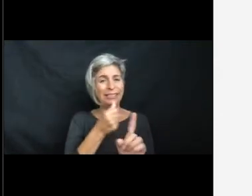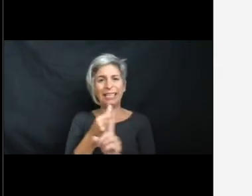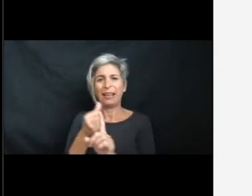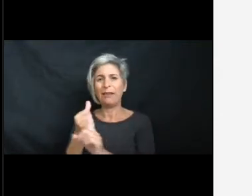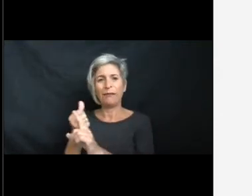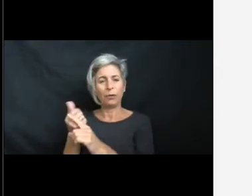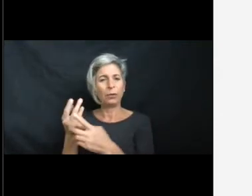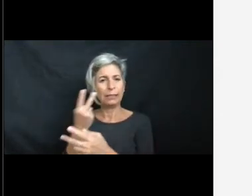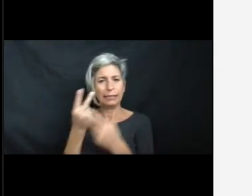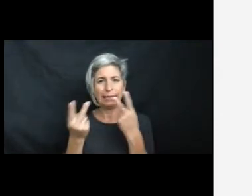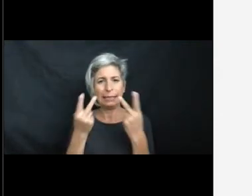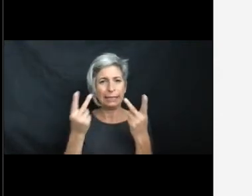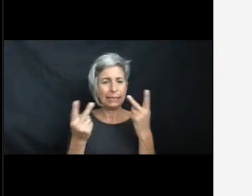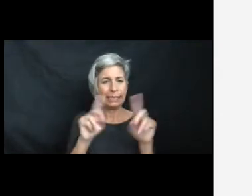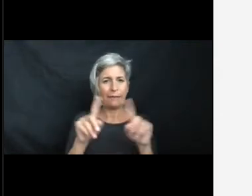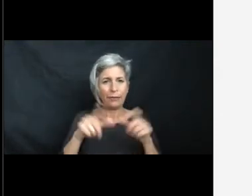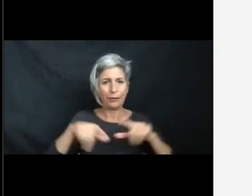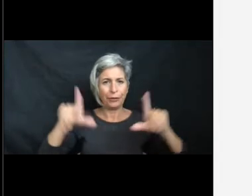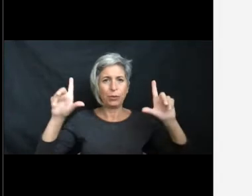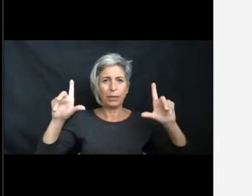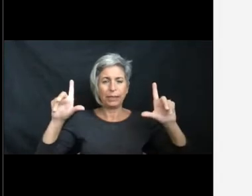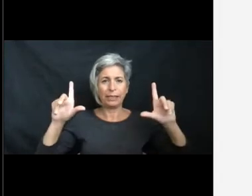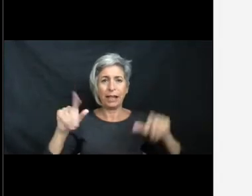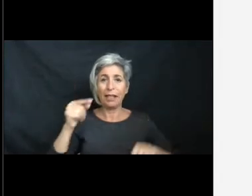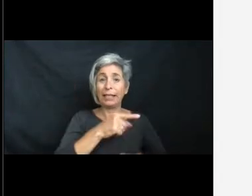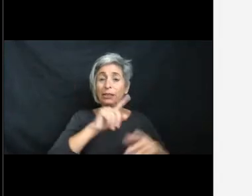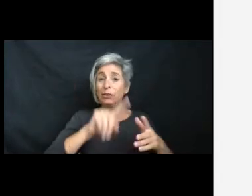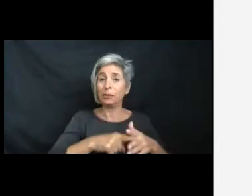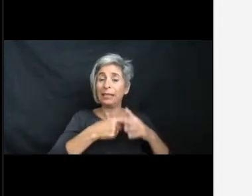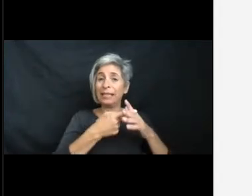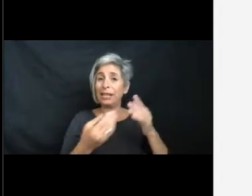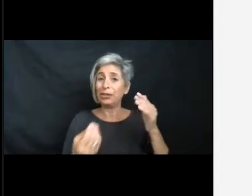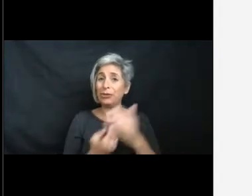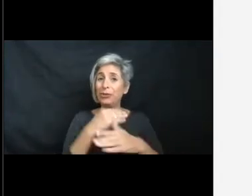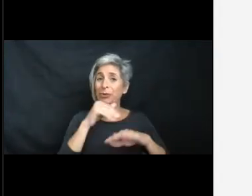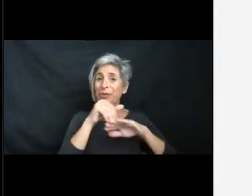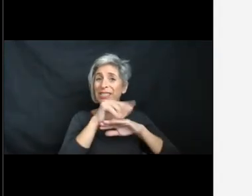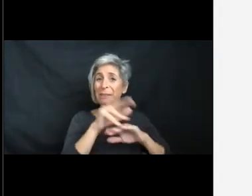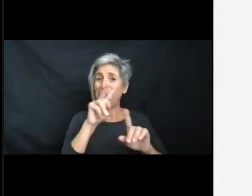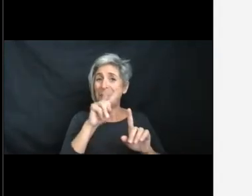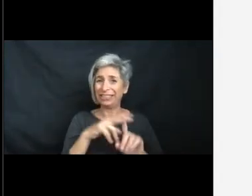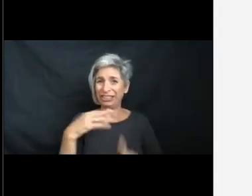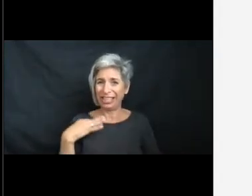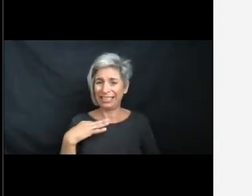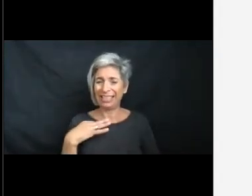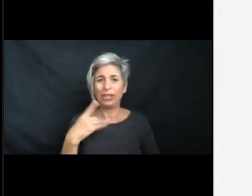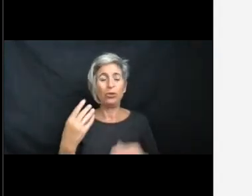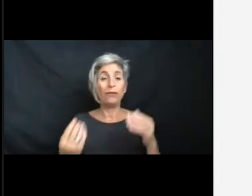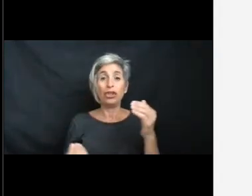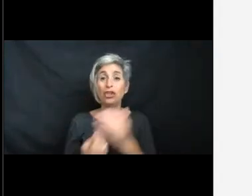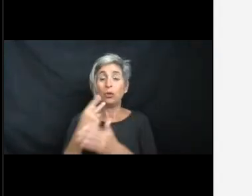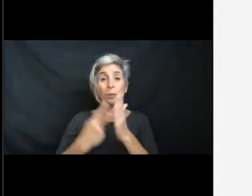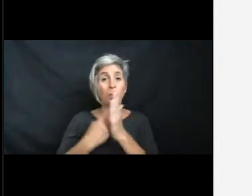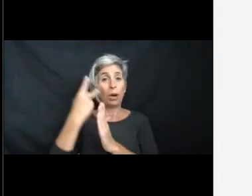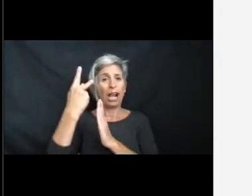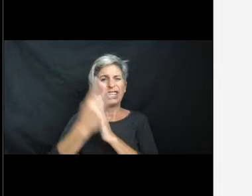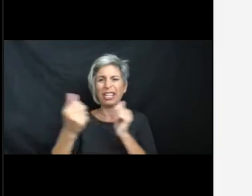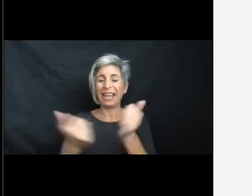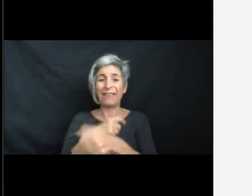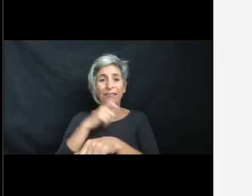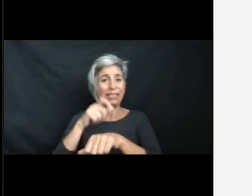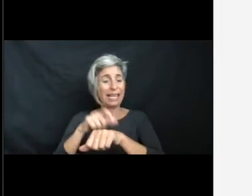page that you're seeing. This is where you begin your new submissions. Anytime you come in, you have a brand new project, you